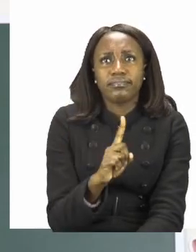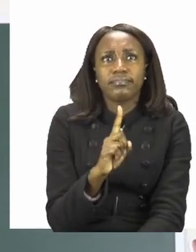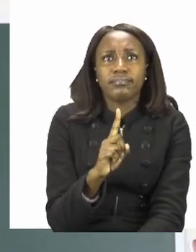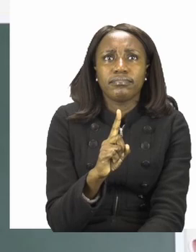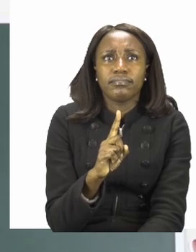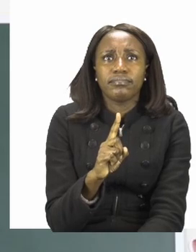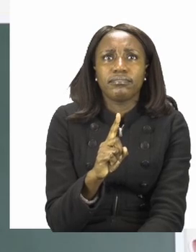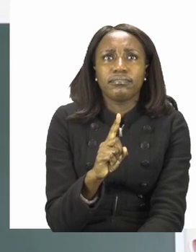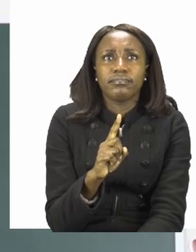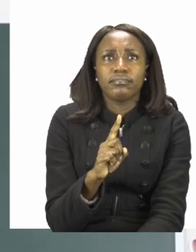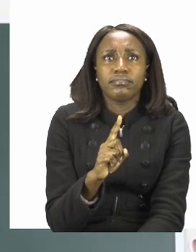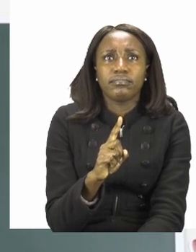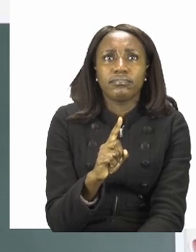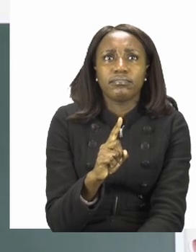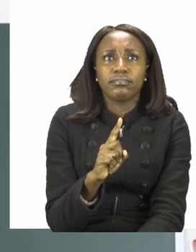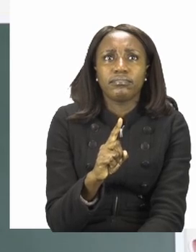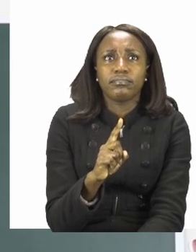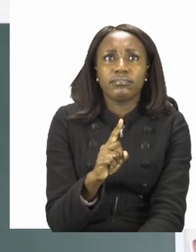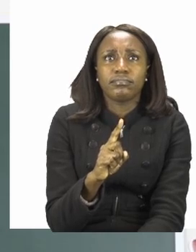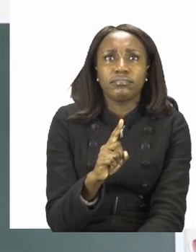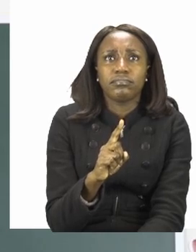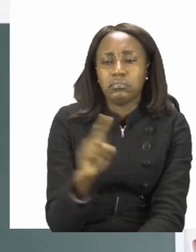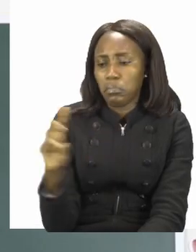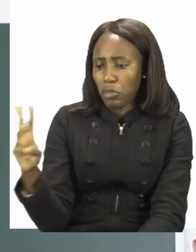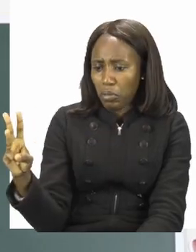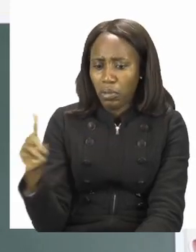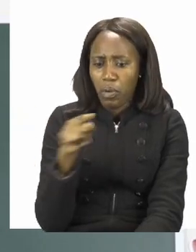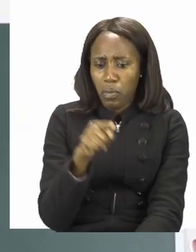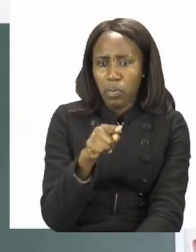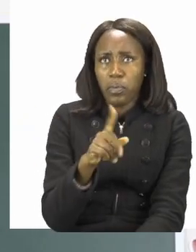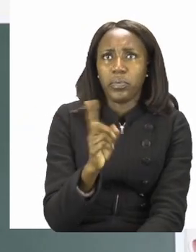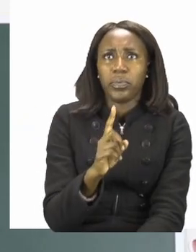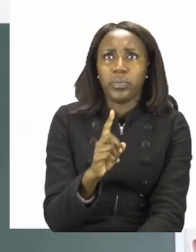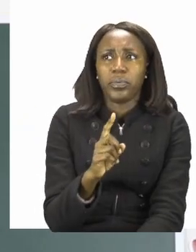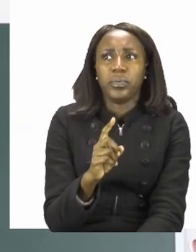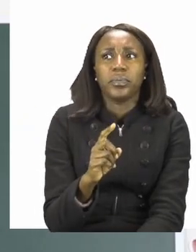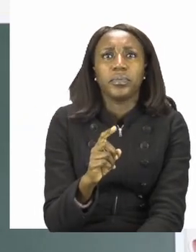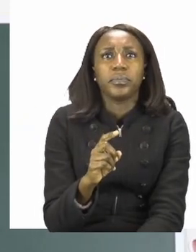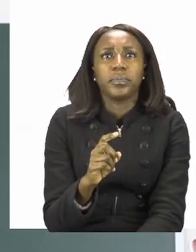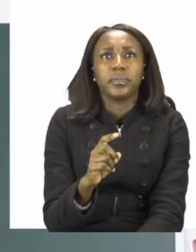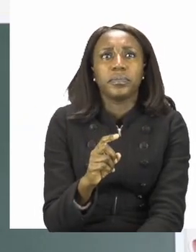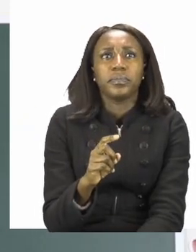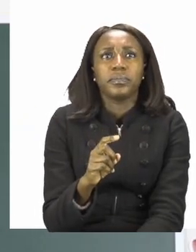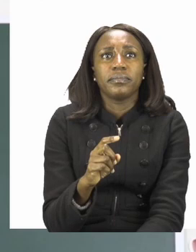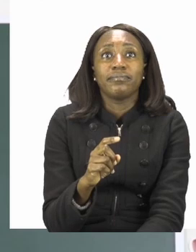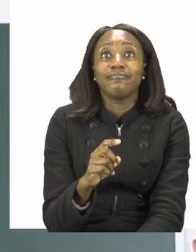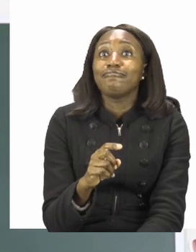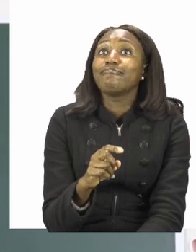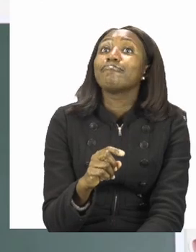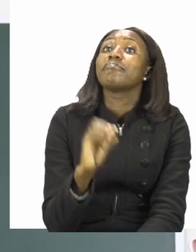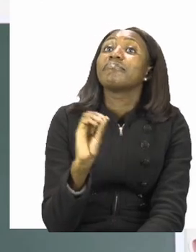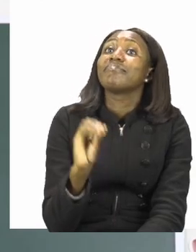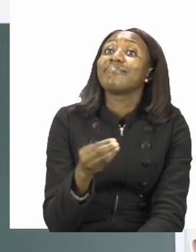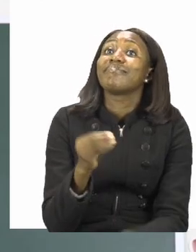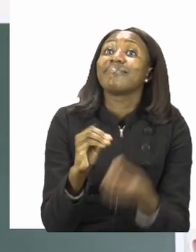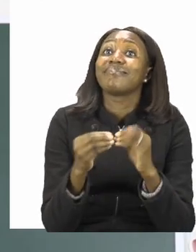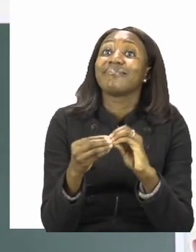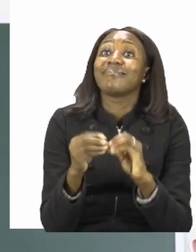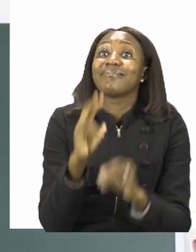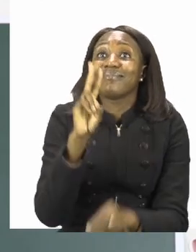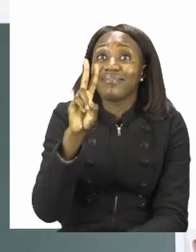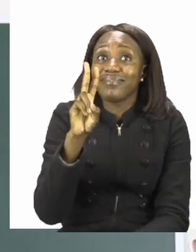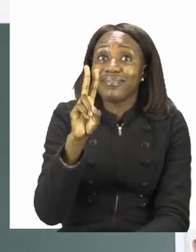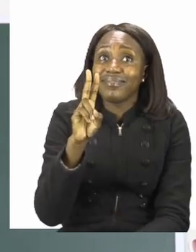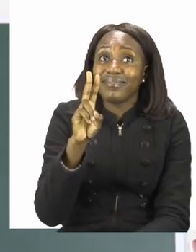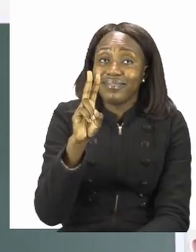1 dash. 3. It looks like it's the number